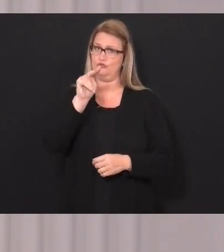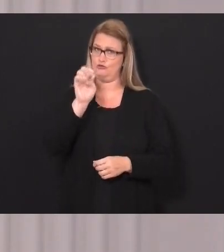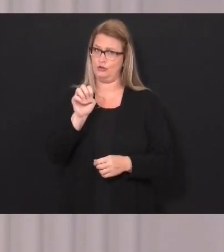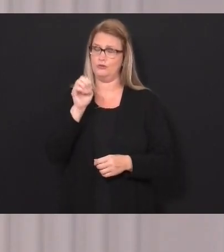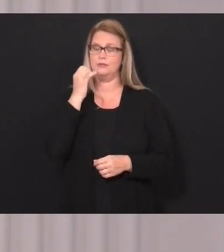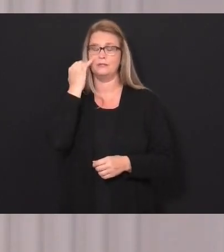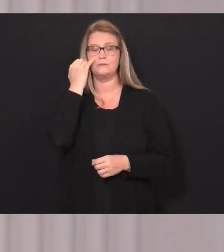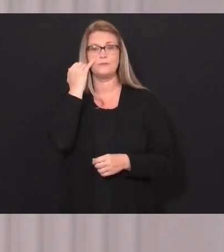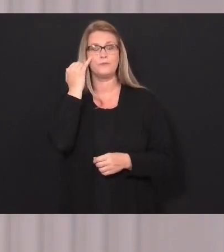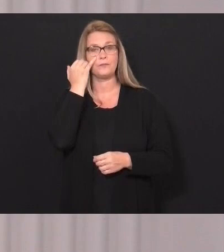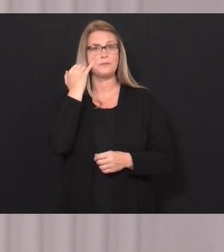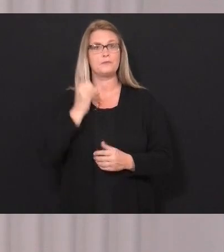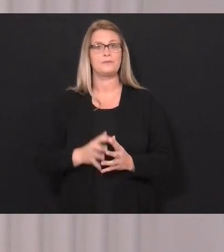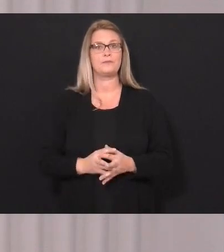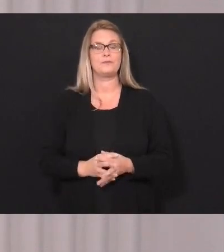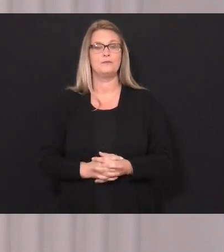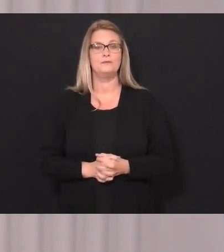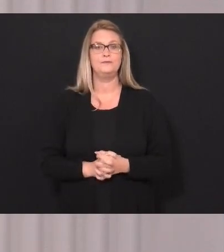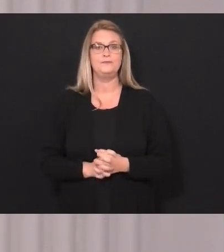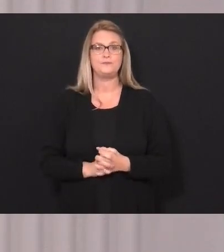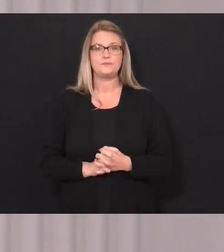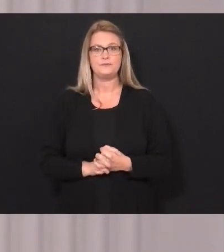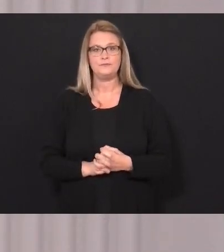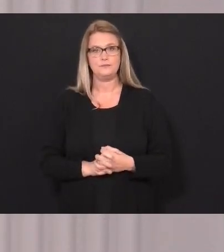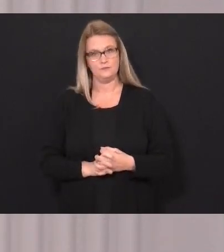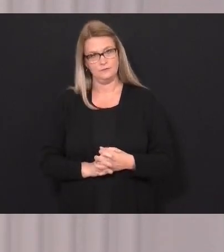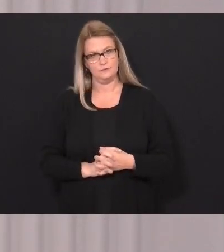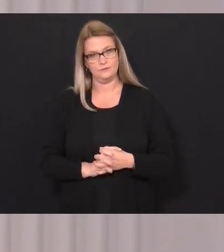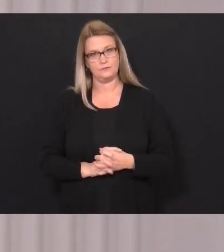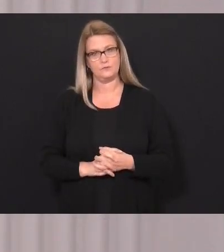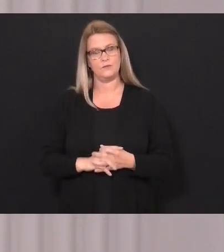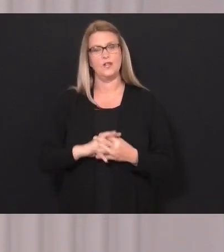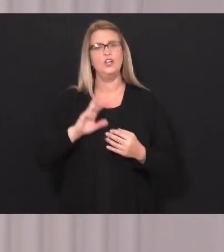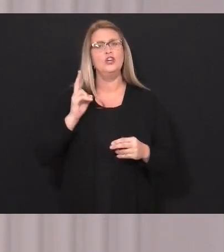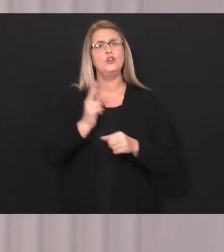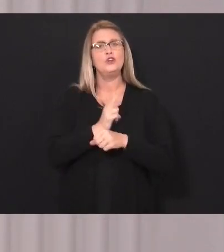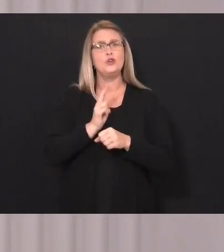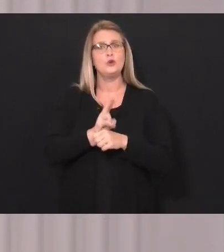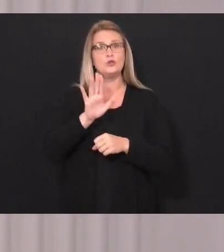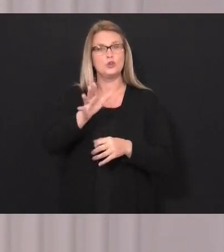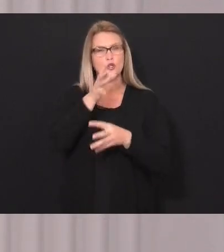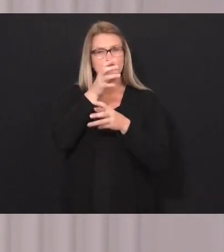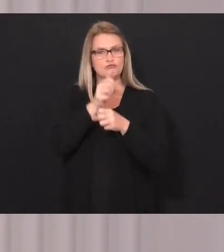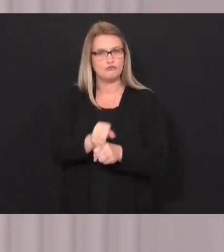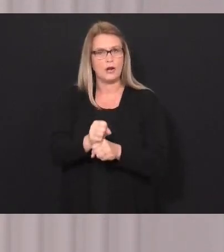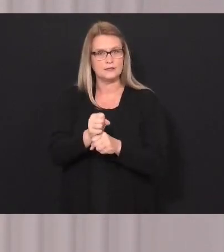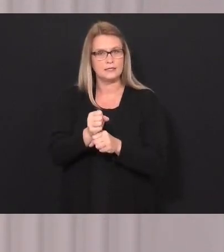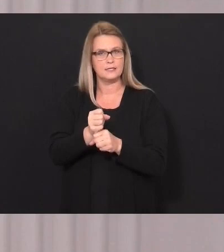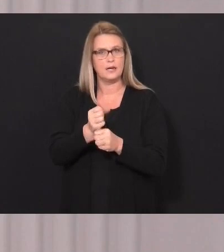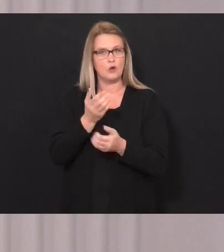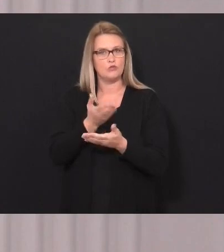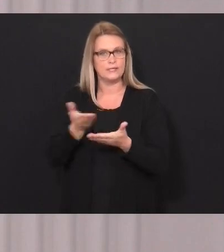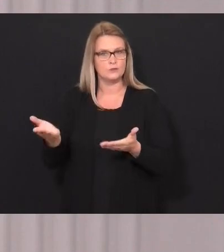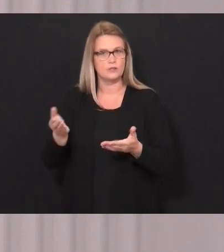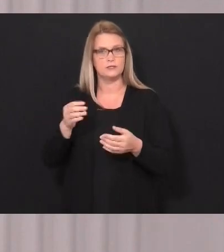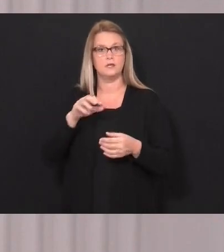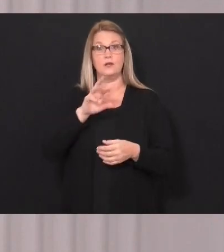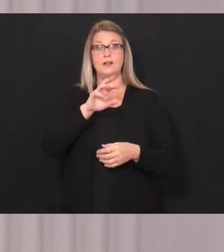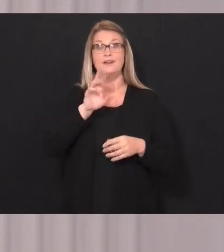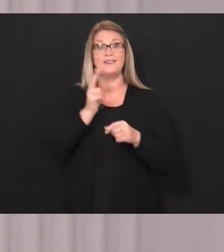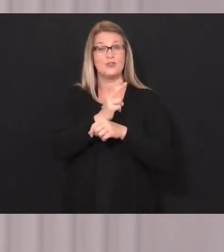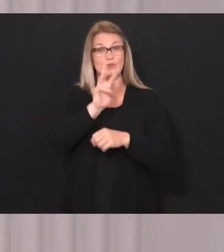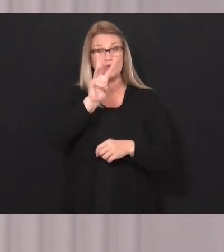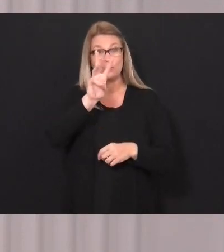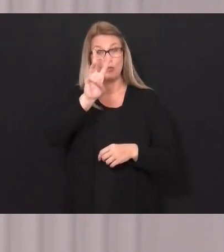questions there asking about the specifics. Use your trusted sources, and those trusted sources are the West Virginia Secretary of State's website,